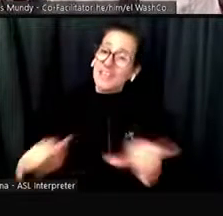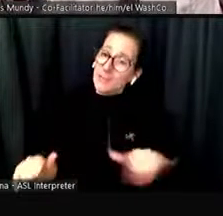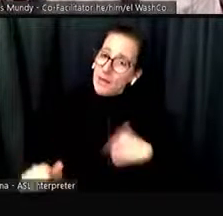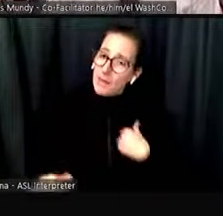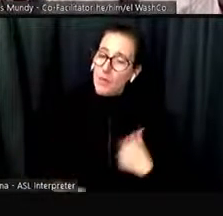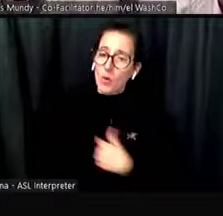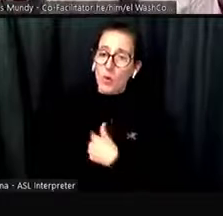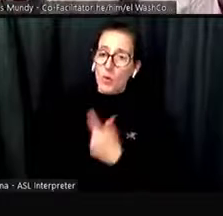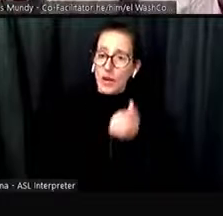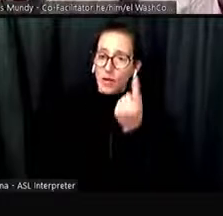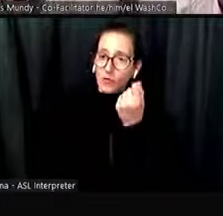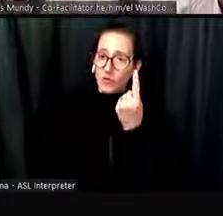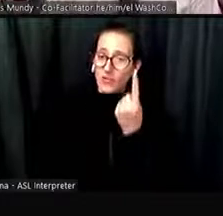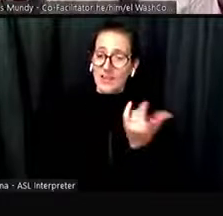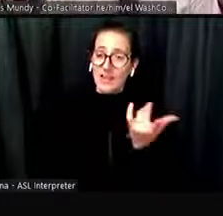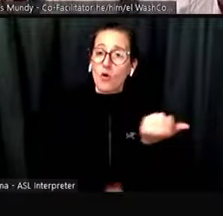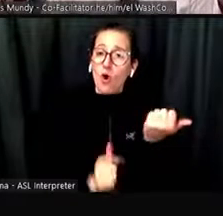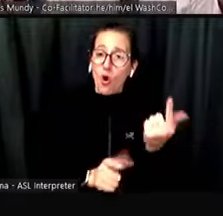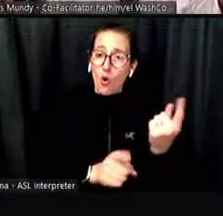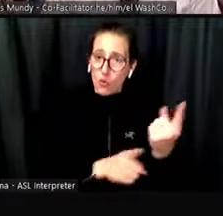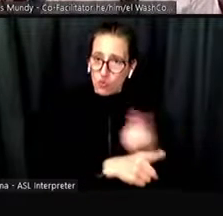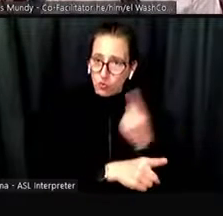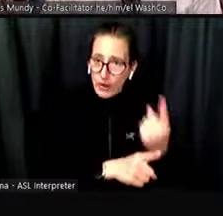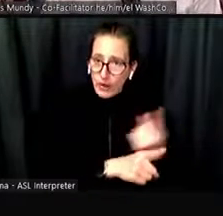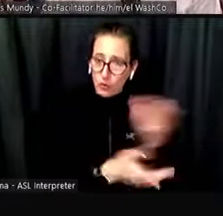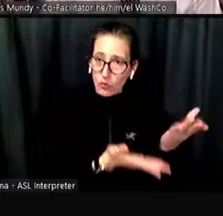services. So maintaining all of those regular services